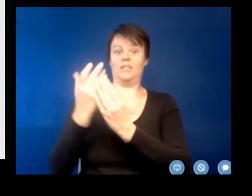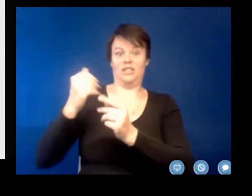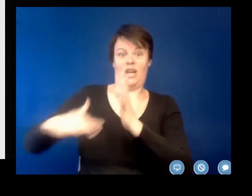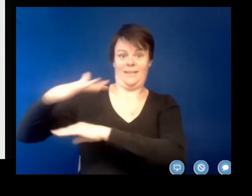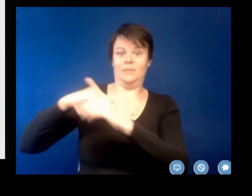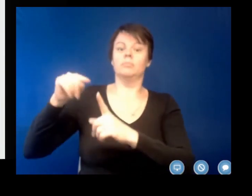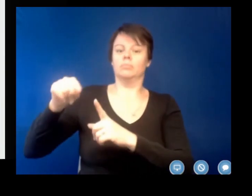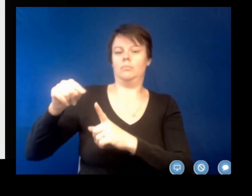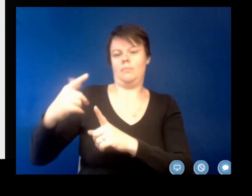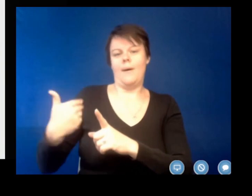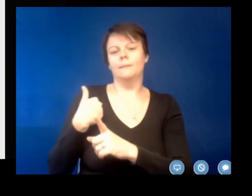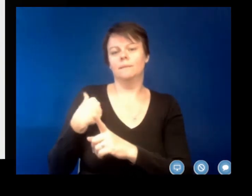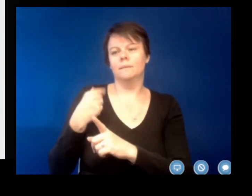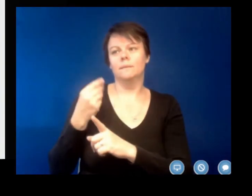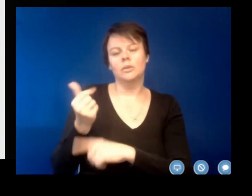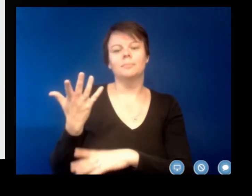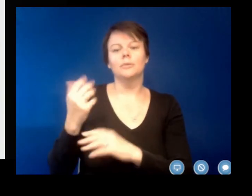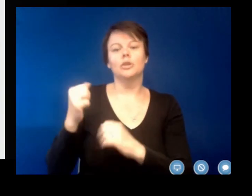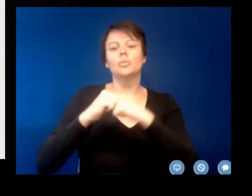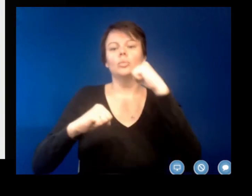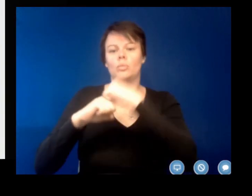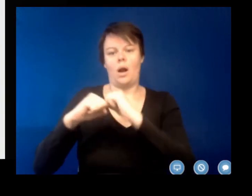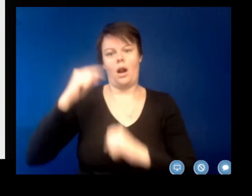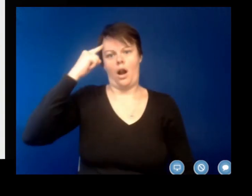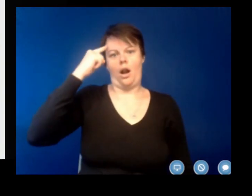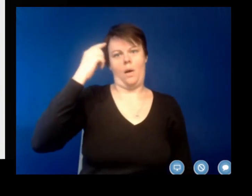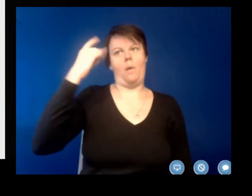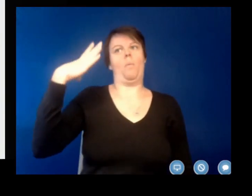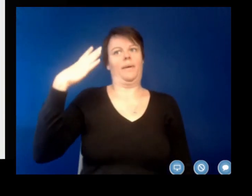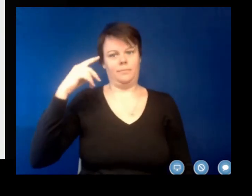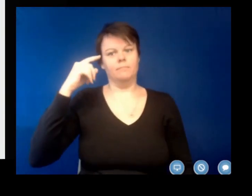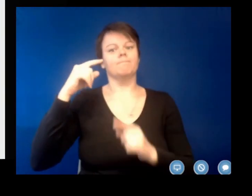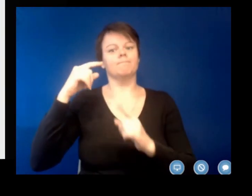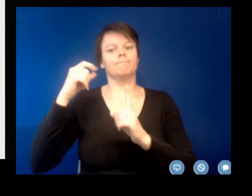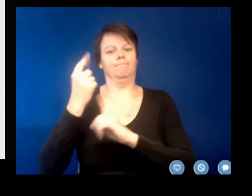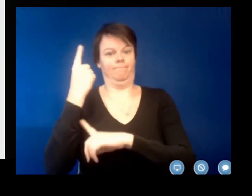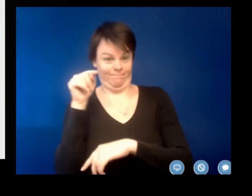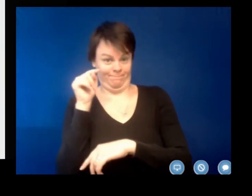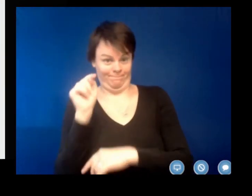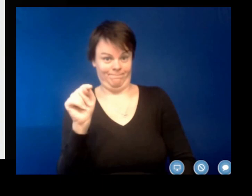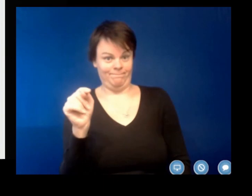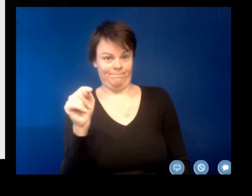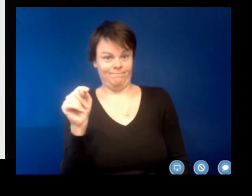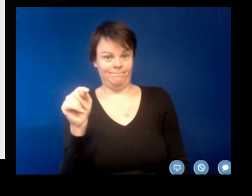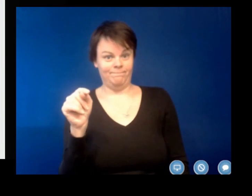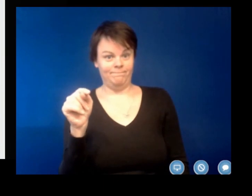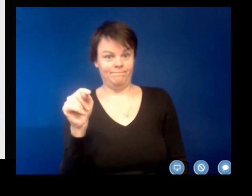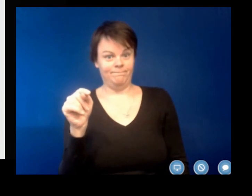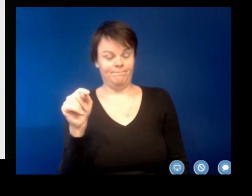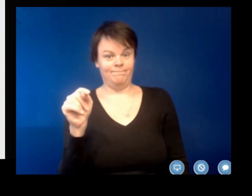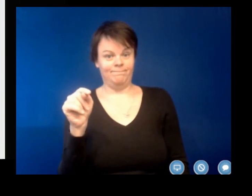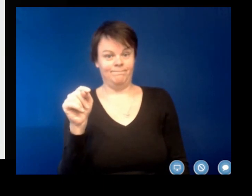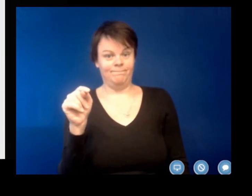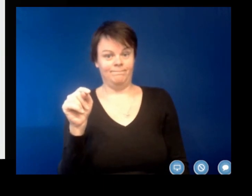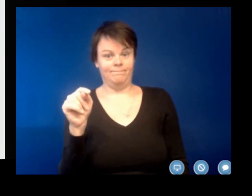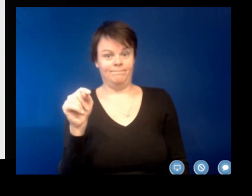2009, Carter-Wettstedt 2015. So they showed as well the risk of consolidation of paternalism